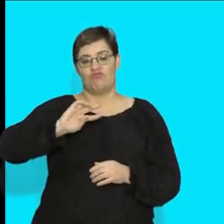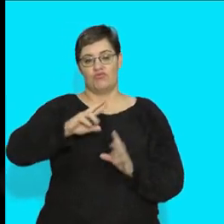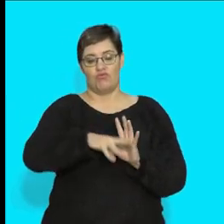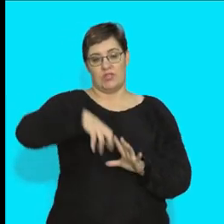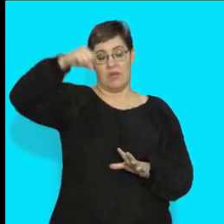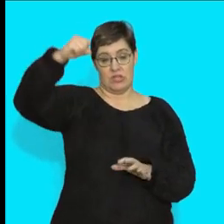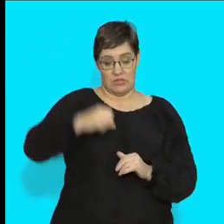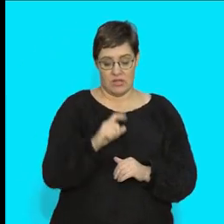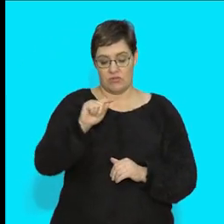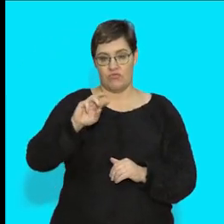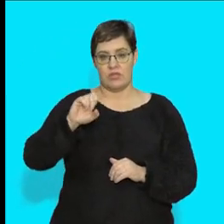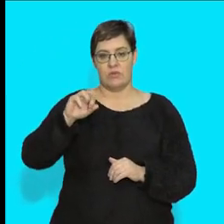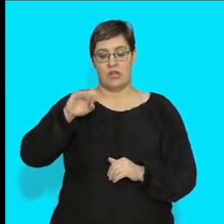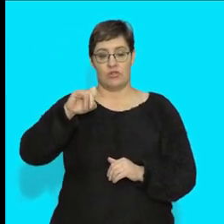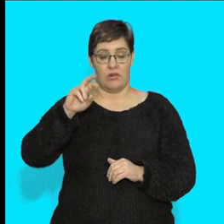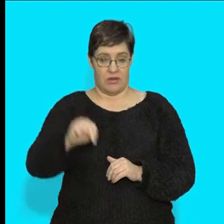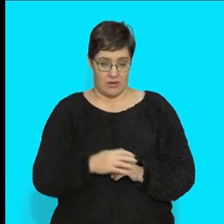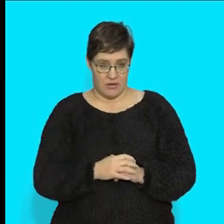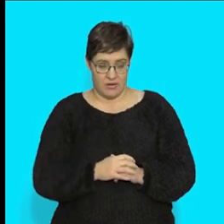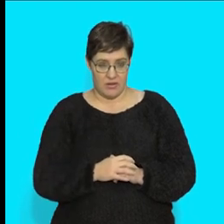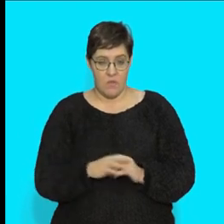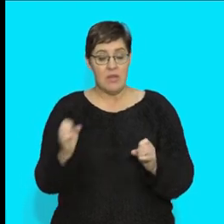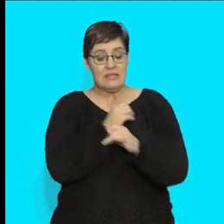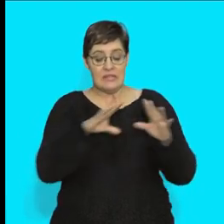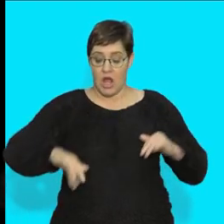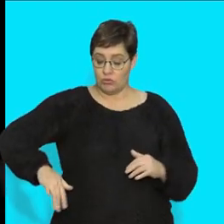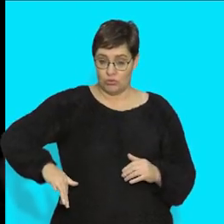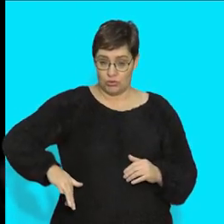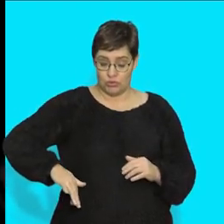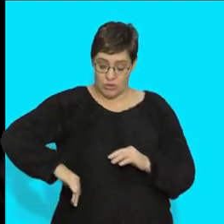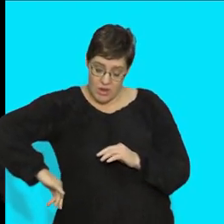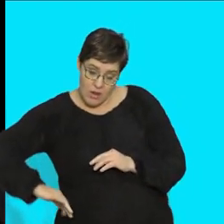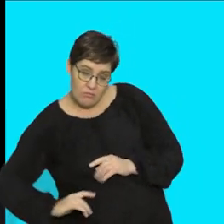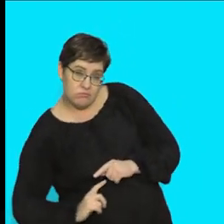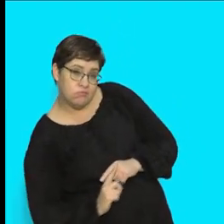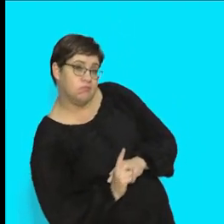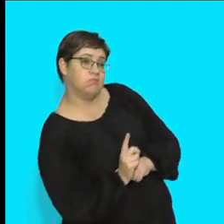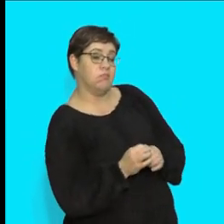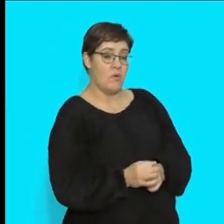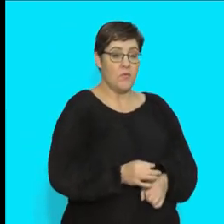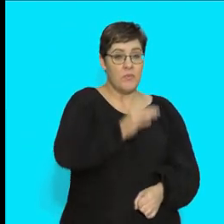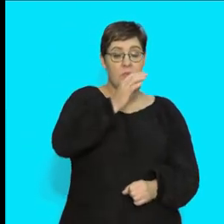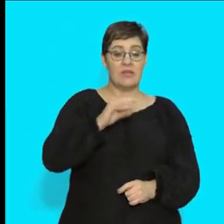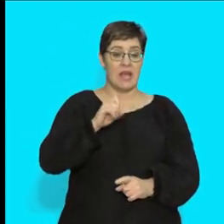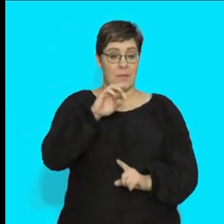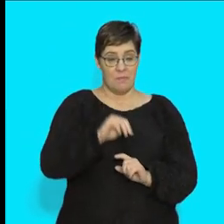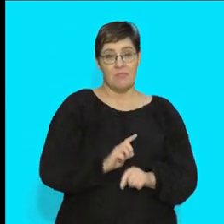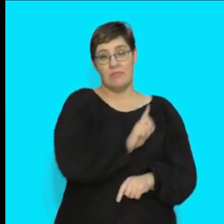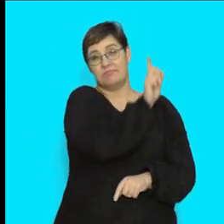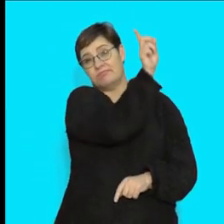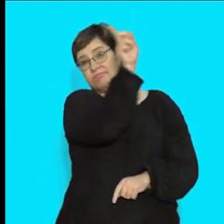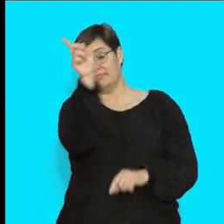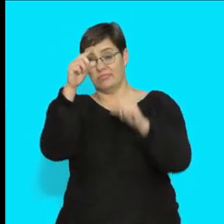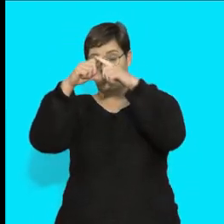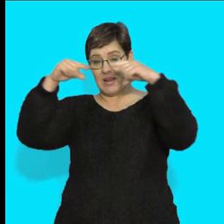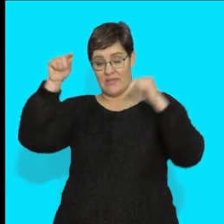transpiration. So we started off with the root going up into the xylem. And then we get to the leaf